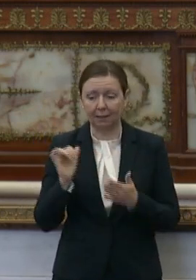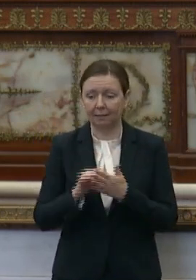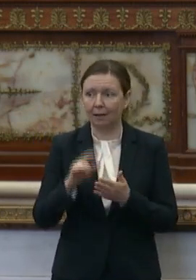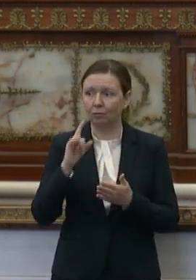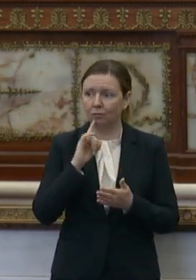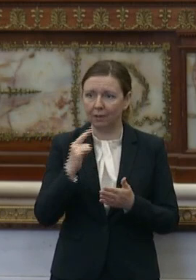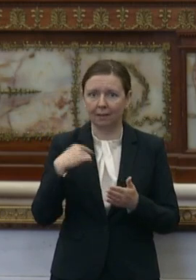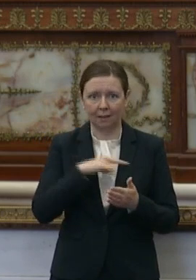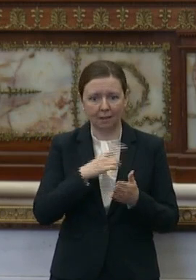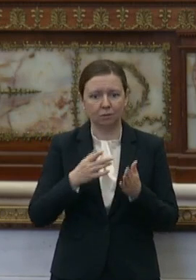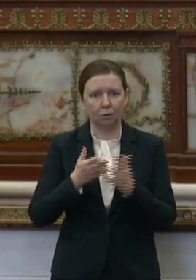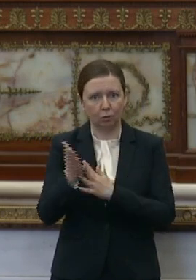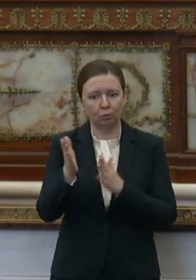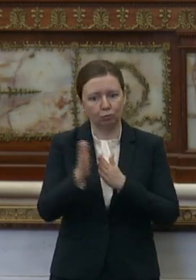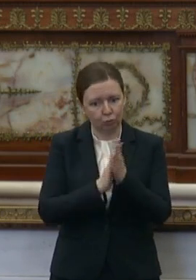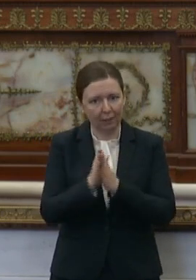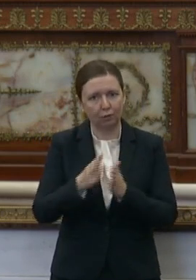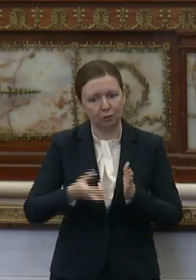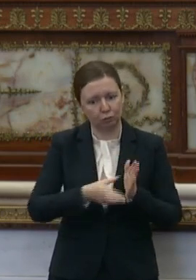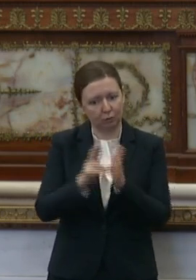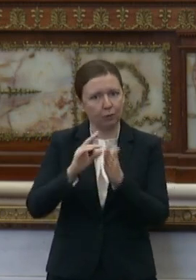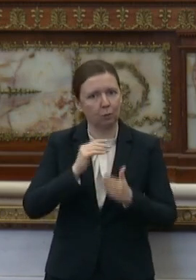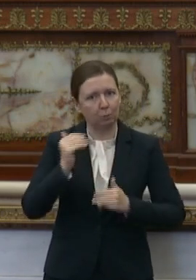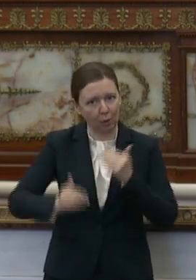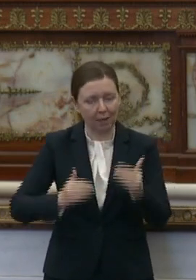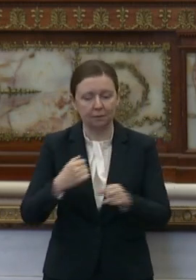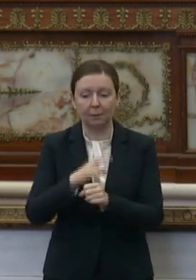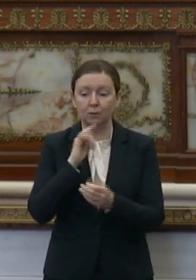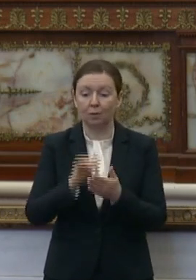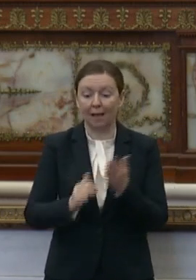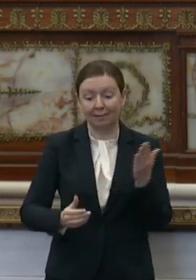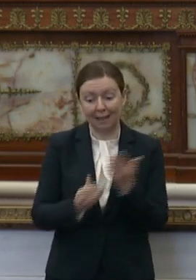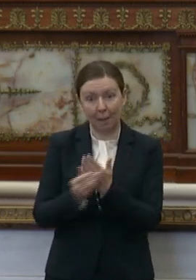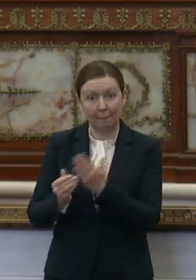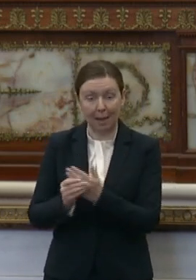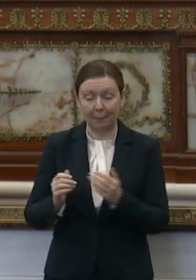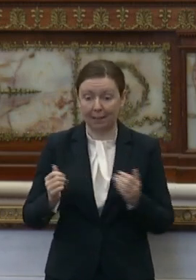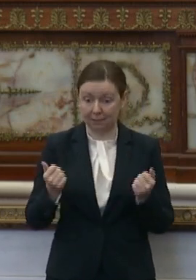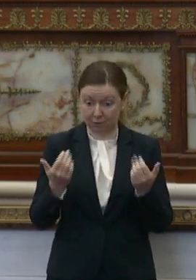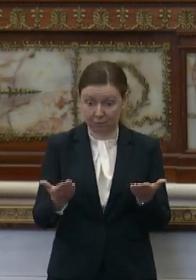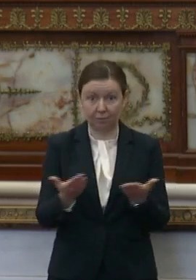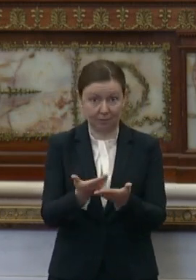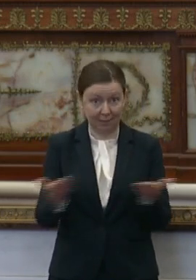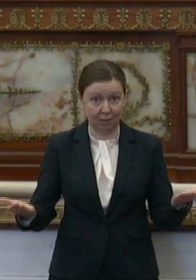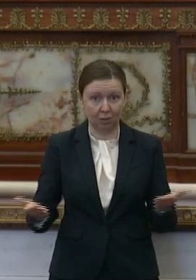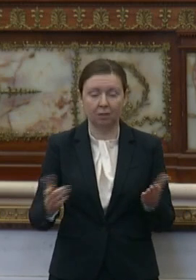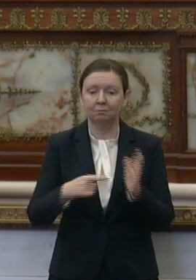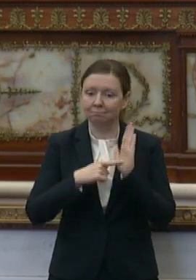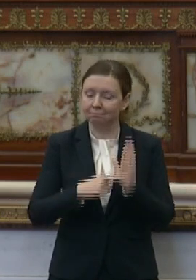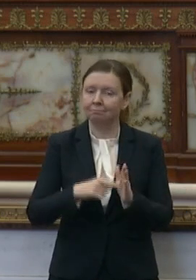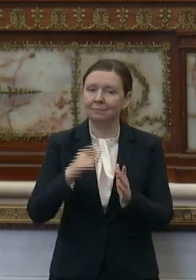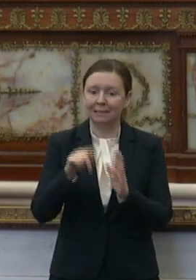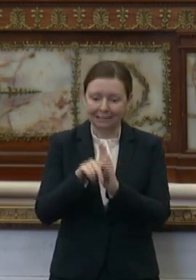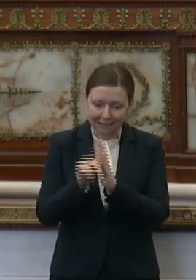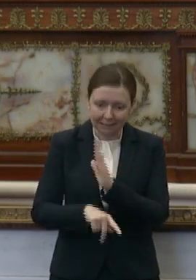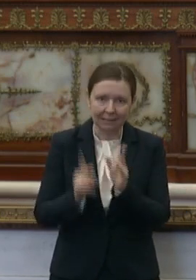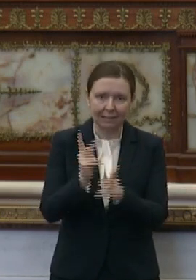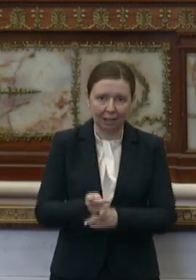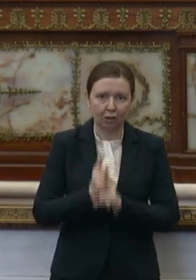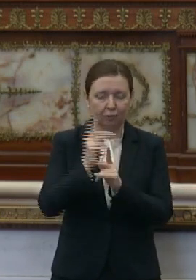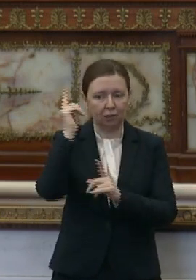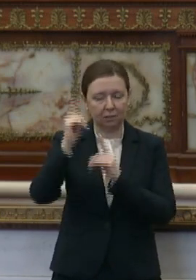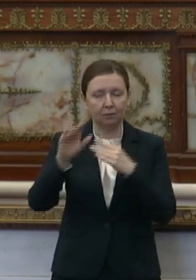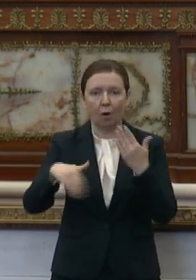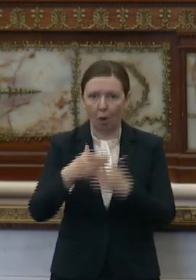through a rigorous review process and made sure that the amendments that are before you reflect a careful consideration of all the